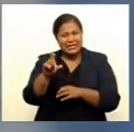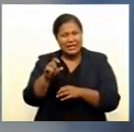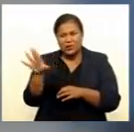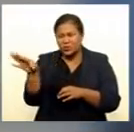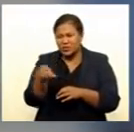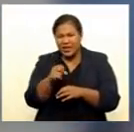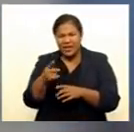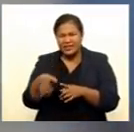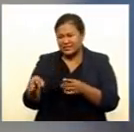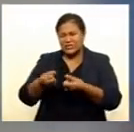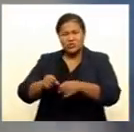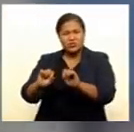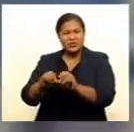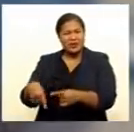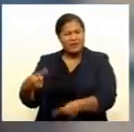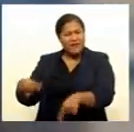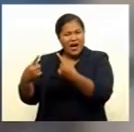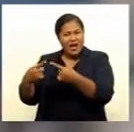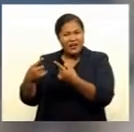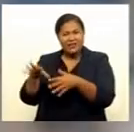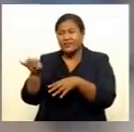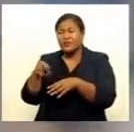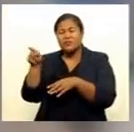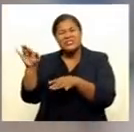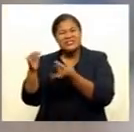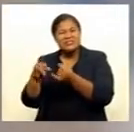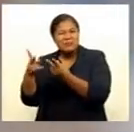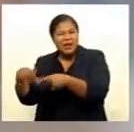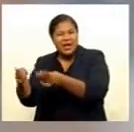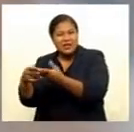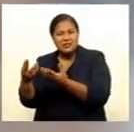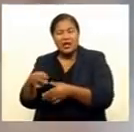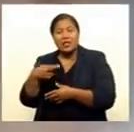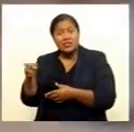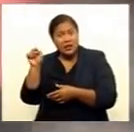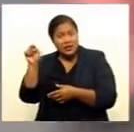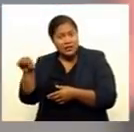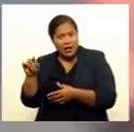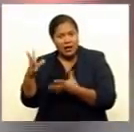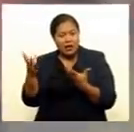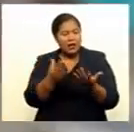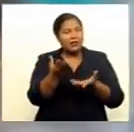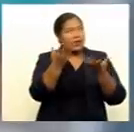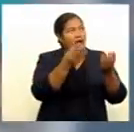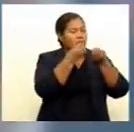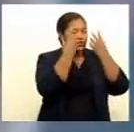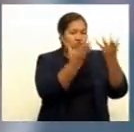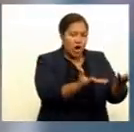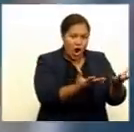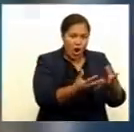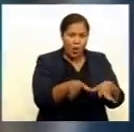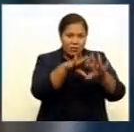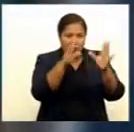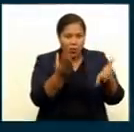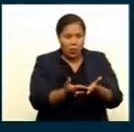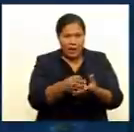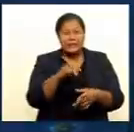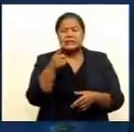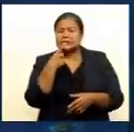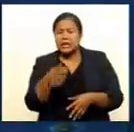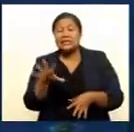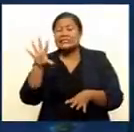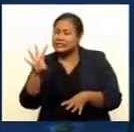brawl in an informal settlement and from there deduce, based on quote-unquote some local reports.